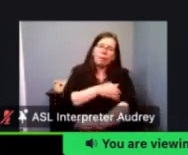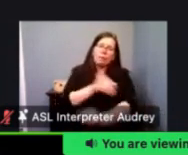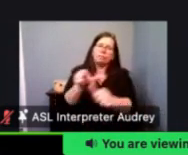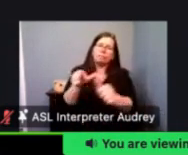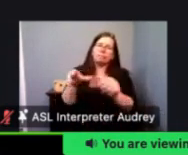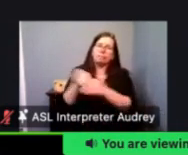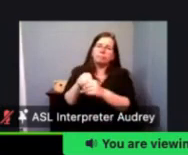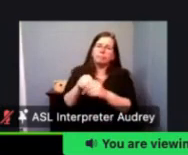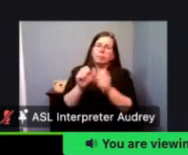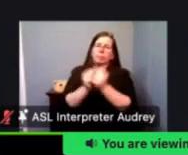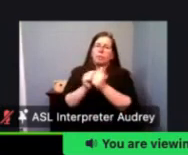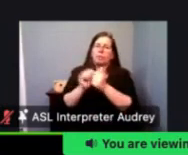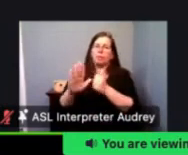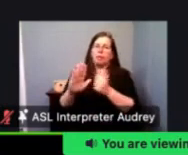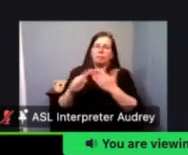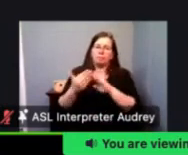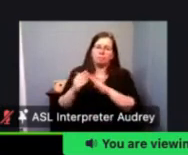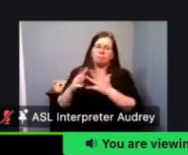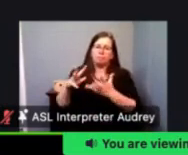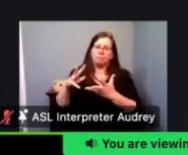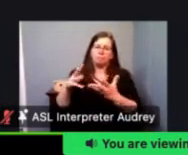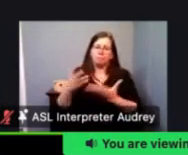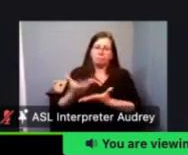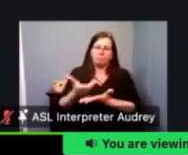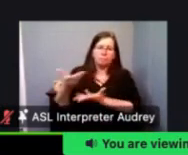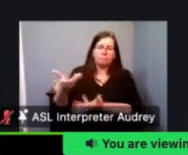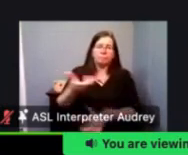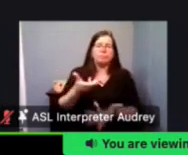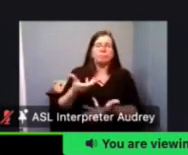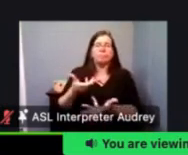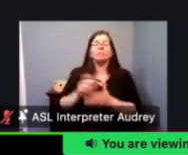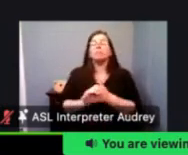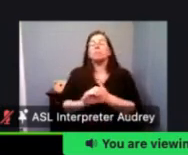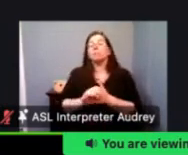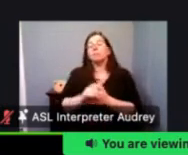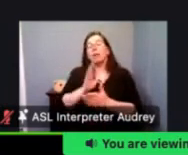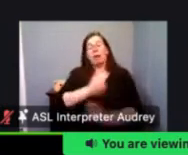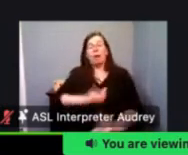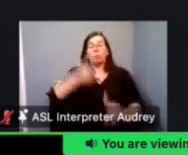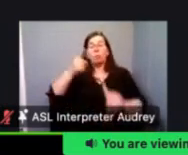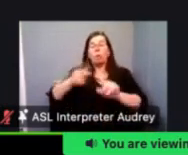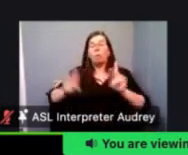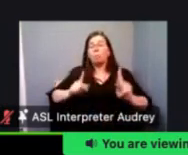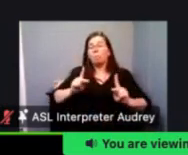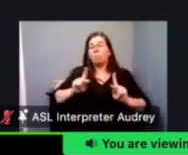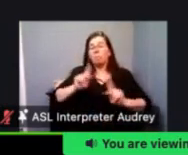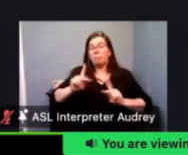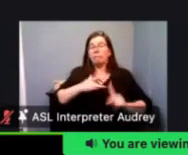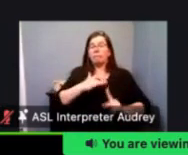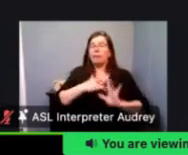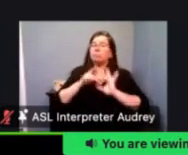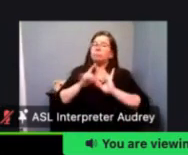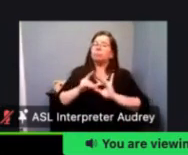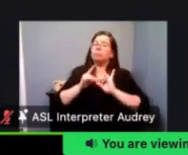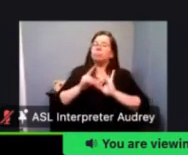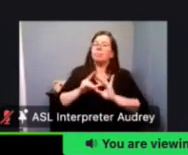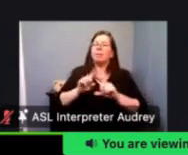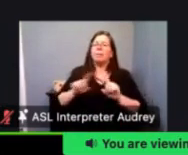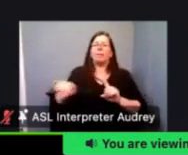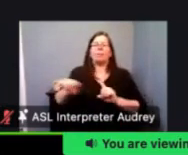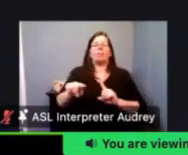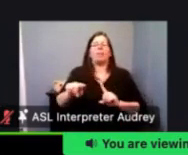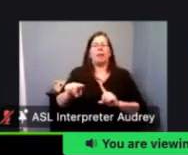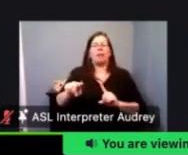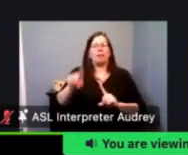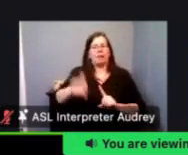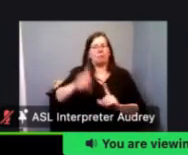the important thing to remember about inclusion. The ultimate goal is we want to make people feel as though they belong, but they are the only ones that can say that